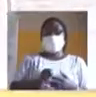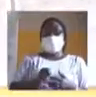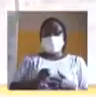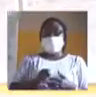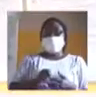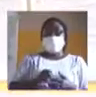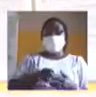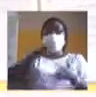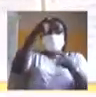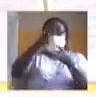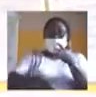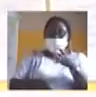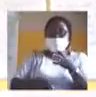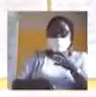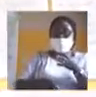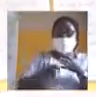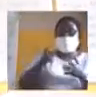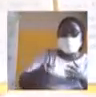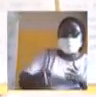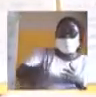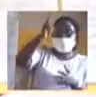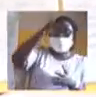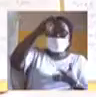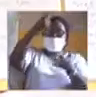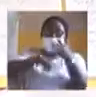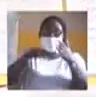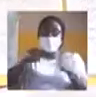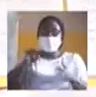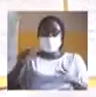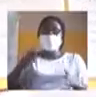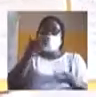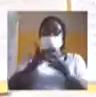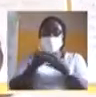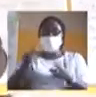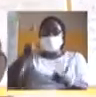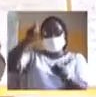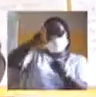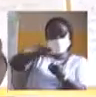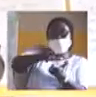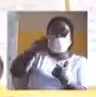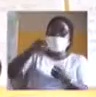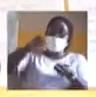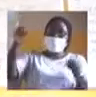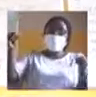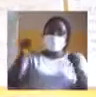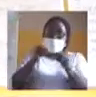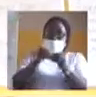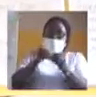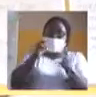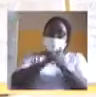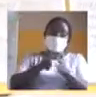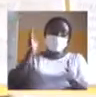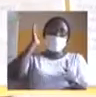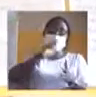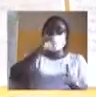commodity, the lower the quantity that will be demanded, and vice versa, as we explained when we were talking about the law of